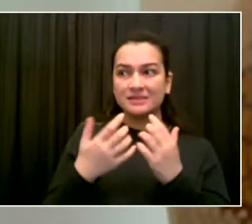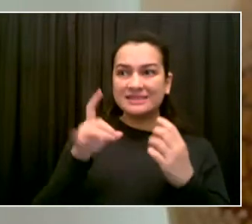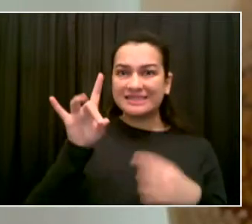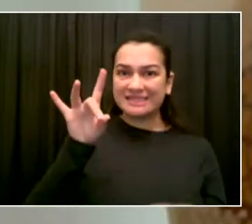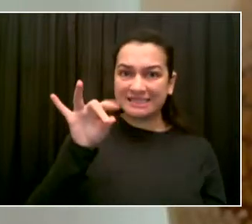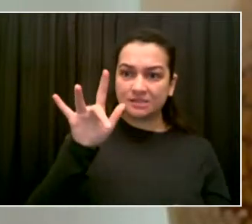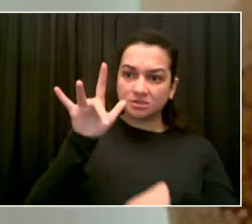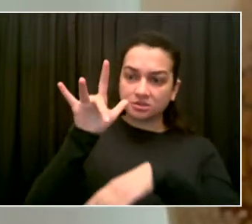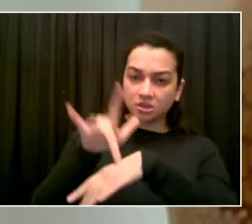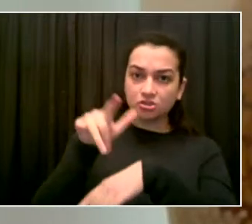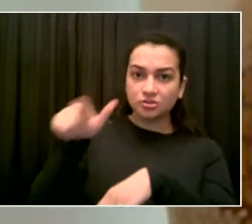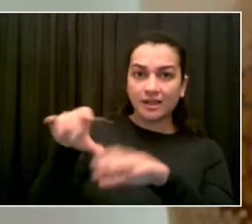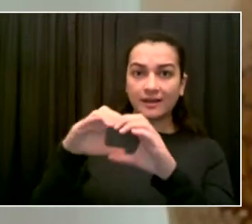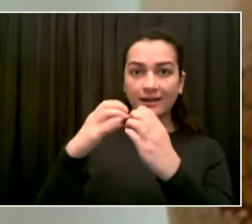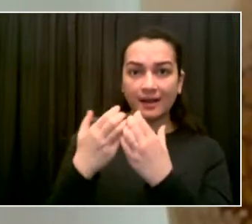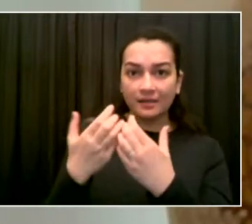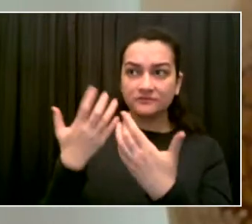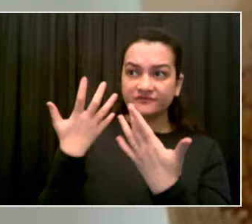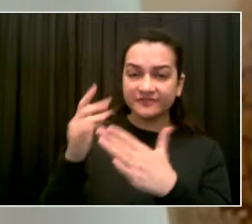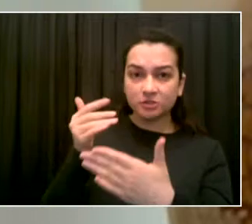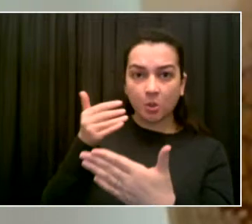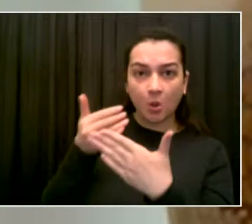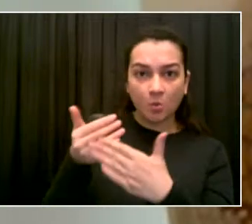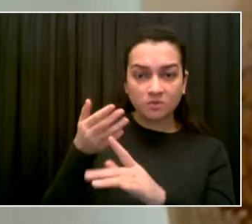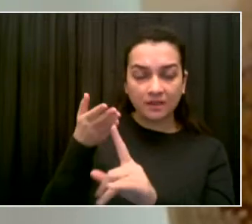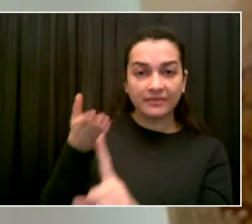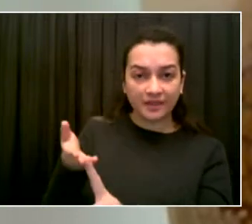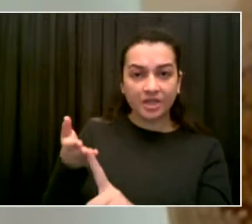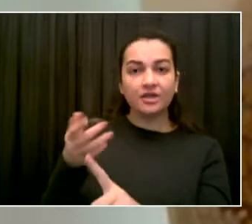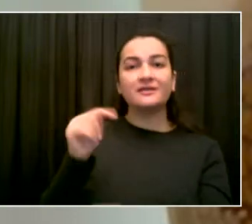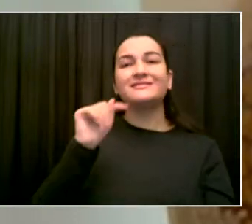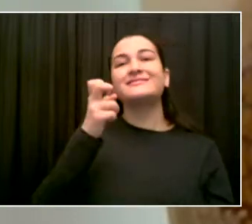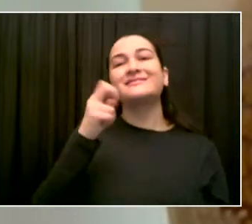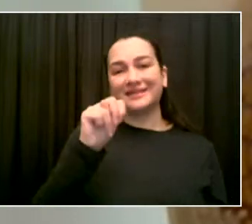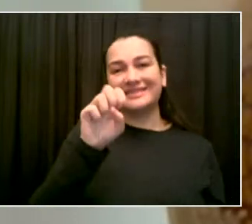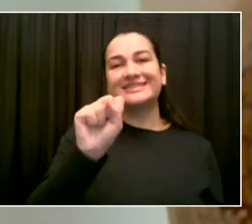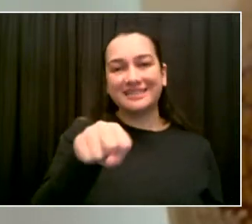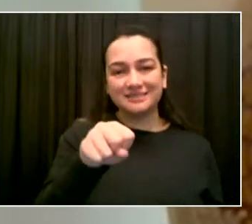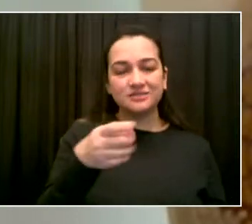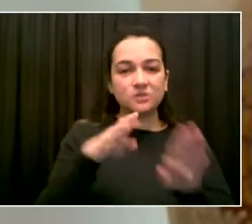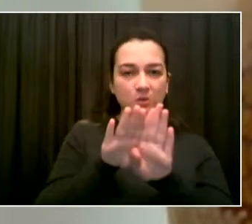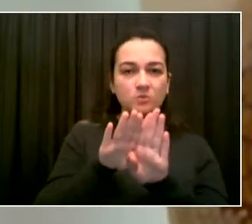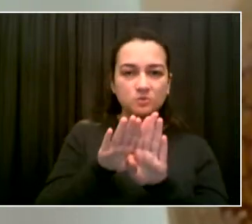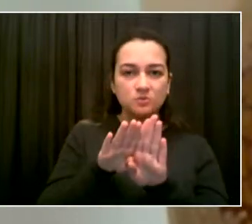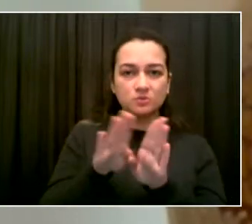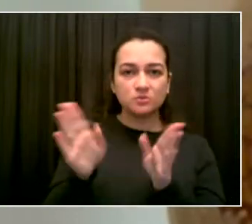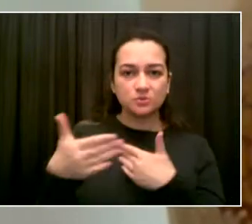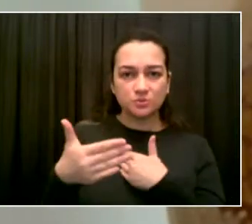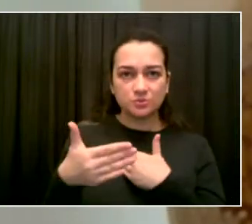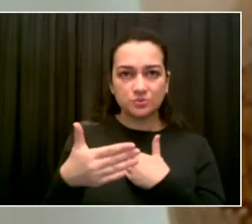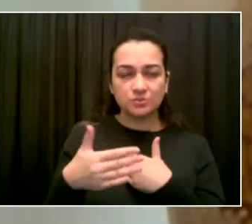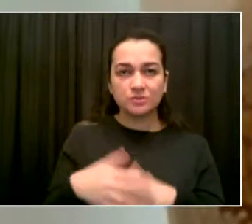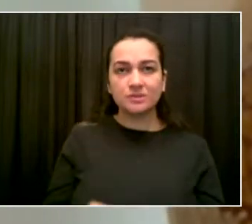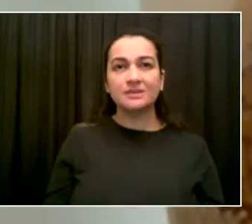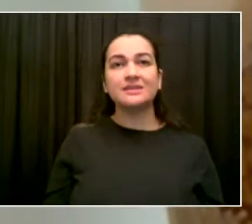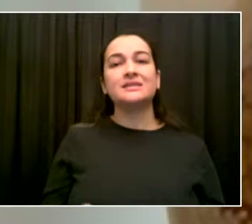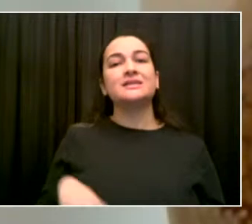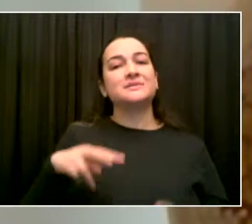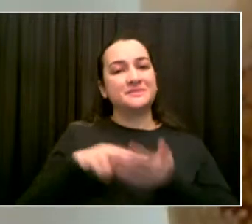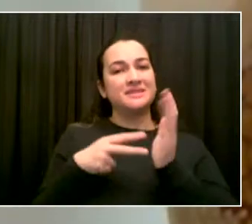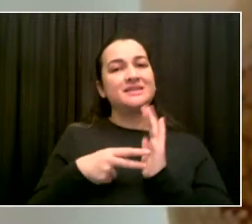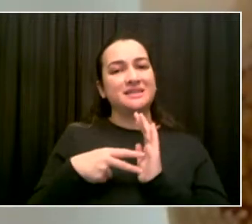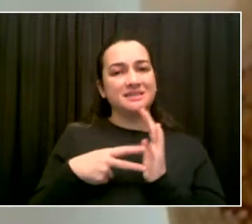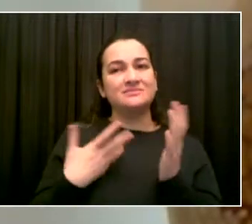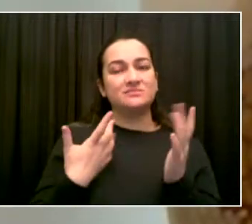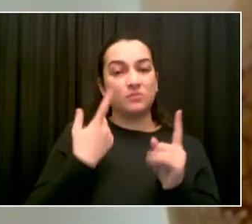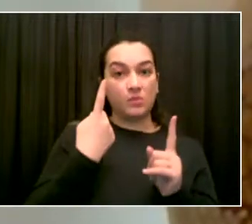of health and safety. And so it is true that in situations where somebody was in multiple different classrooms, all of